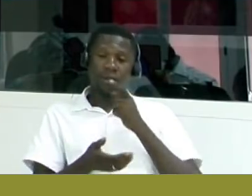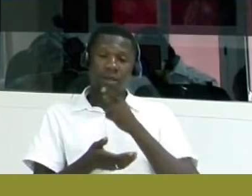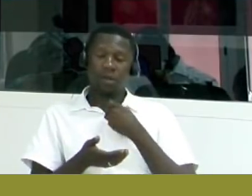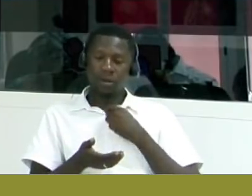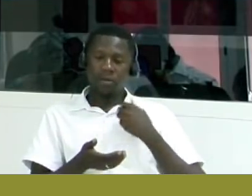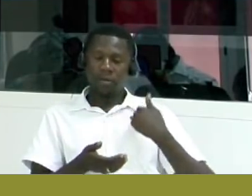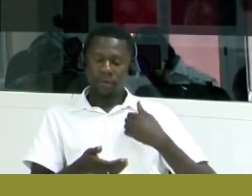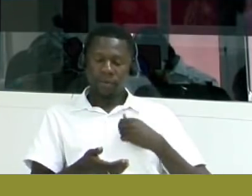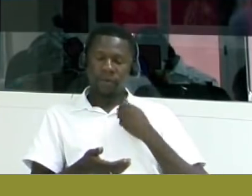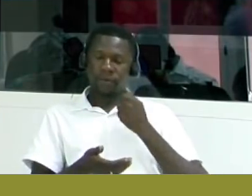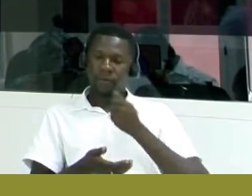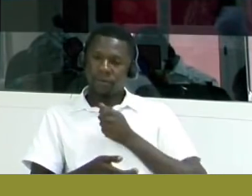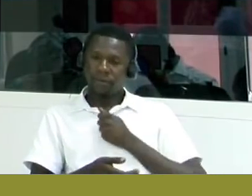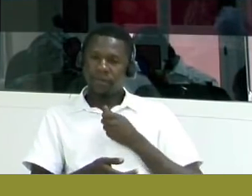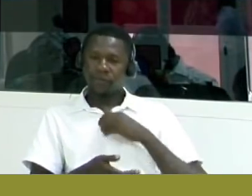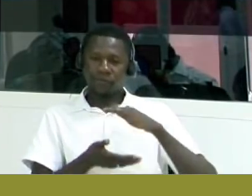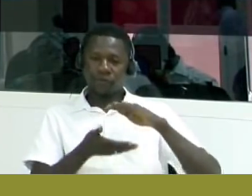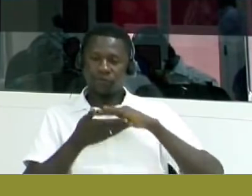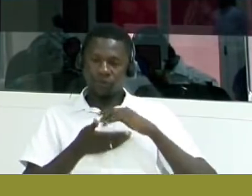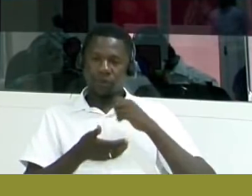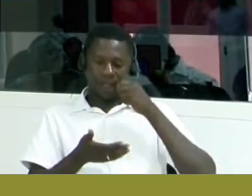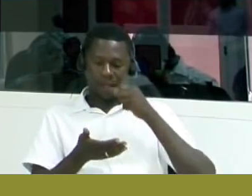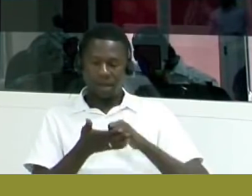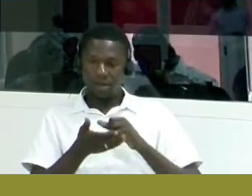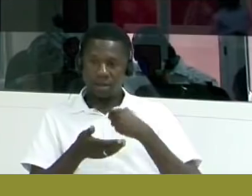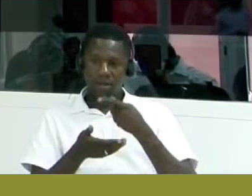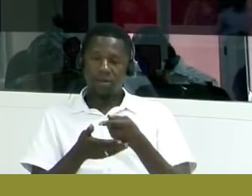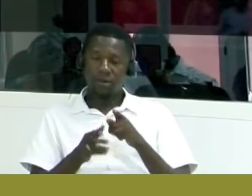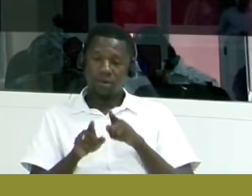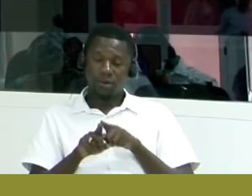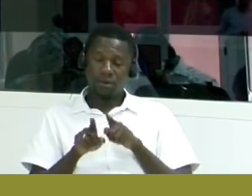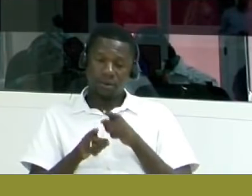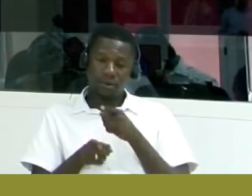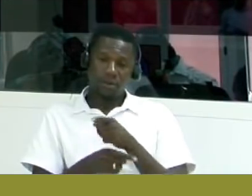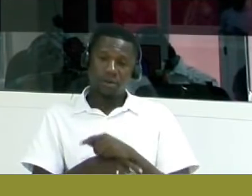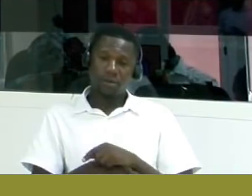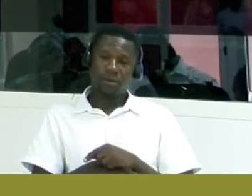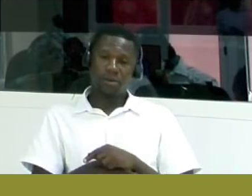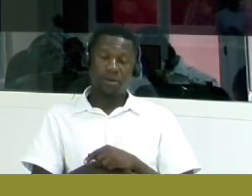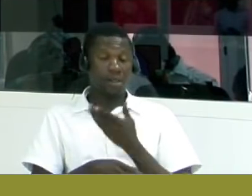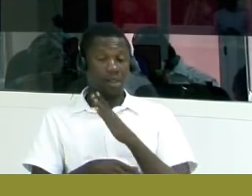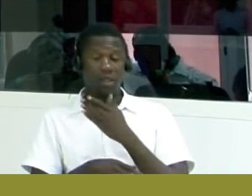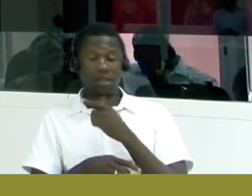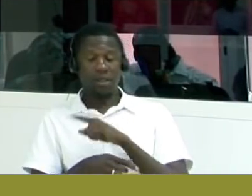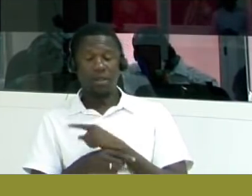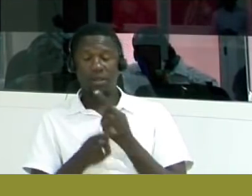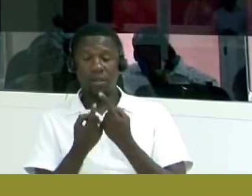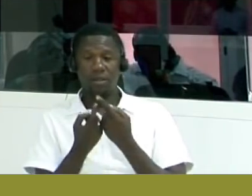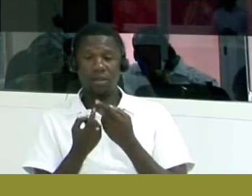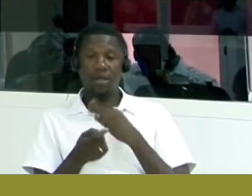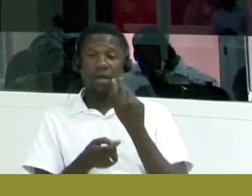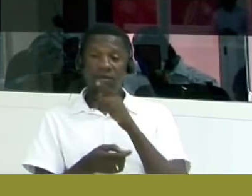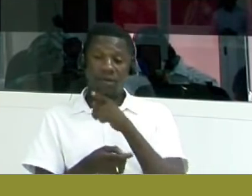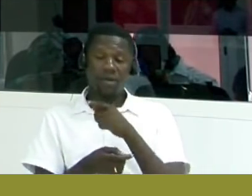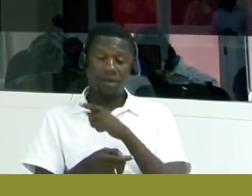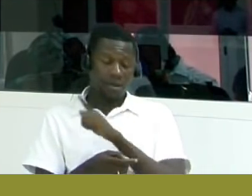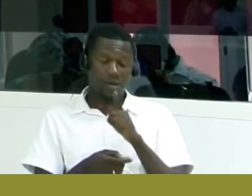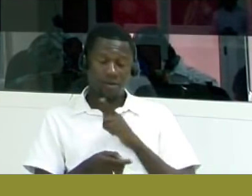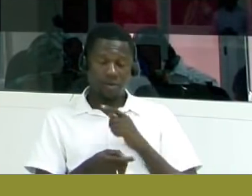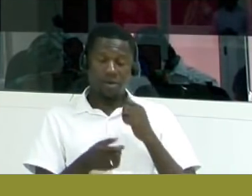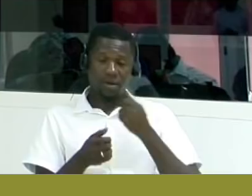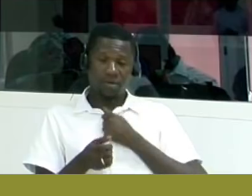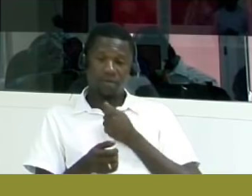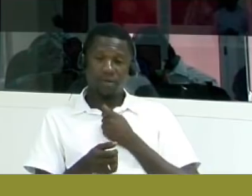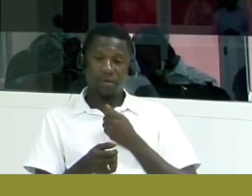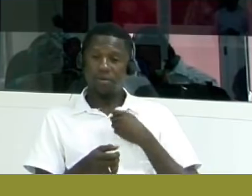receive letters like this? In any case, if they were afraid, it would not be because of me. Certainly